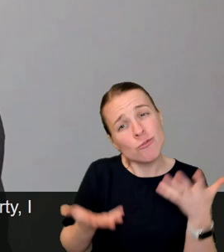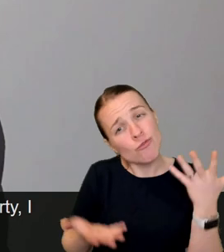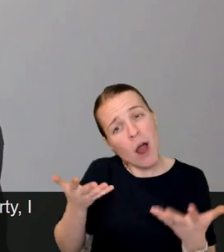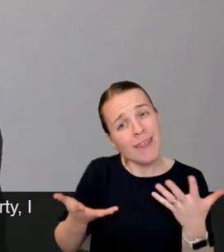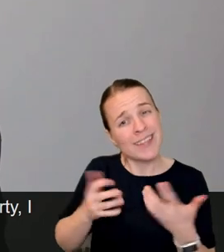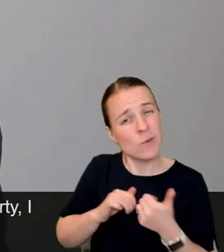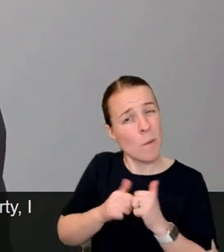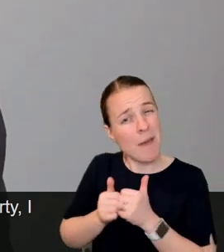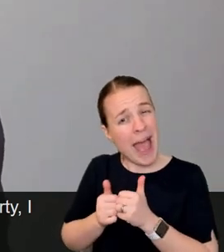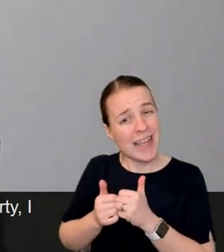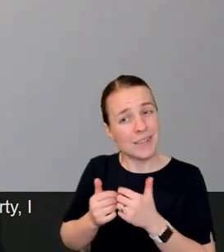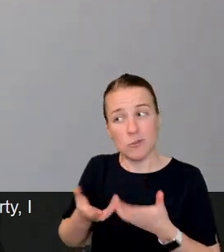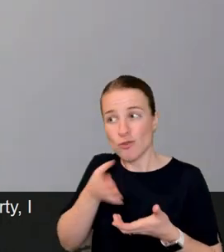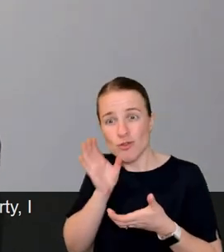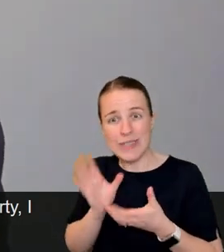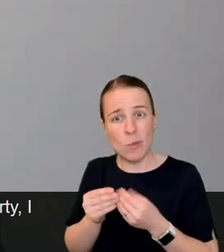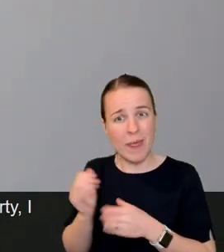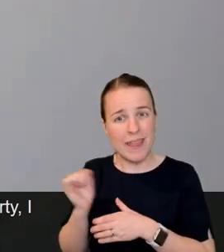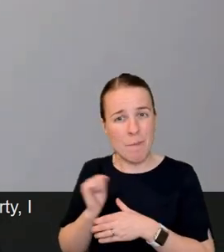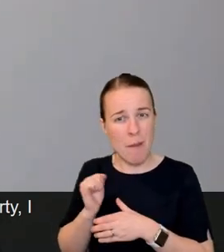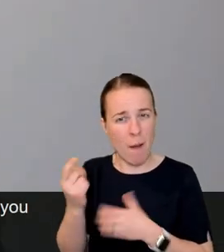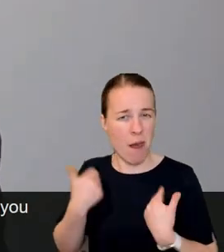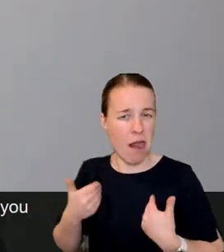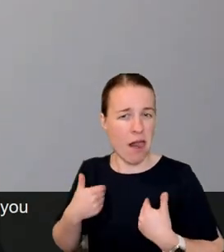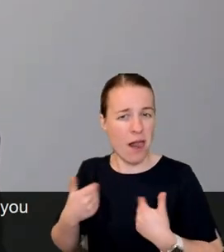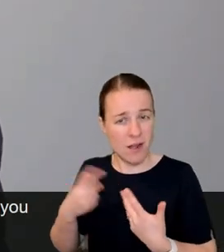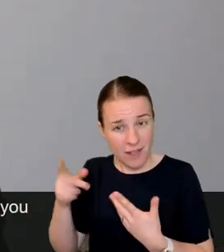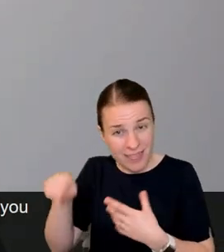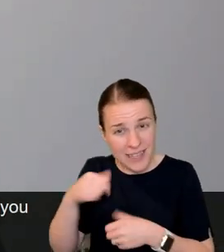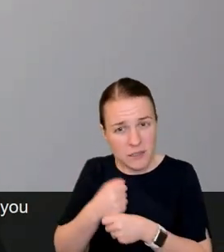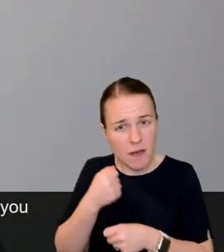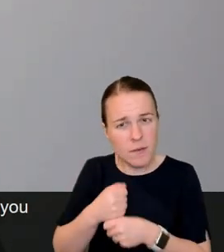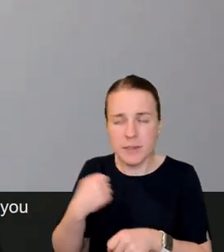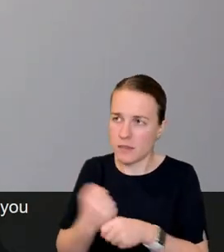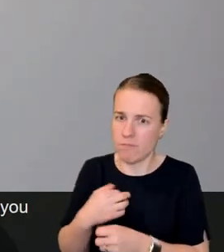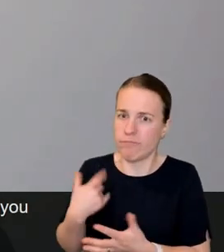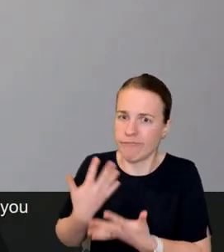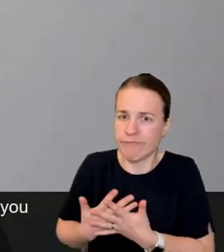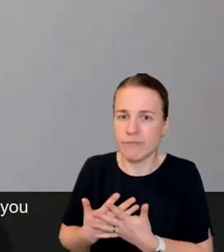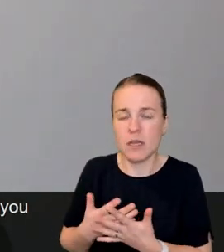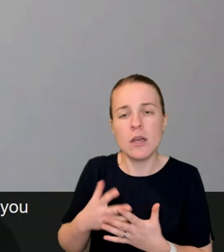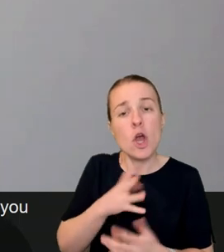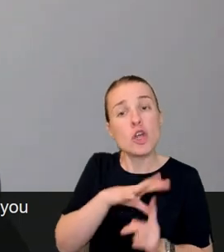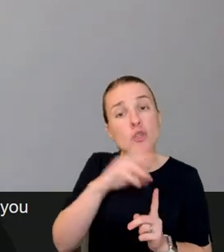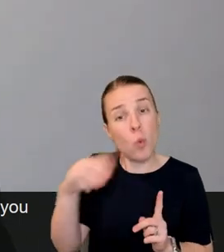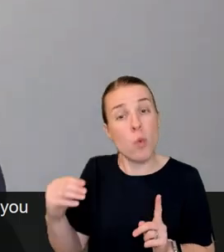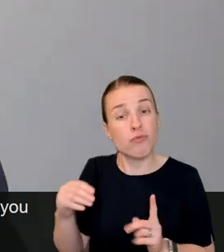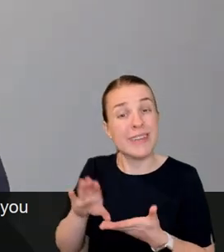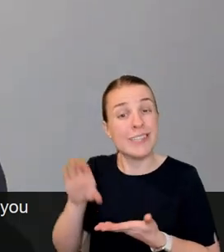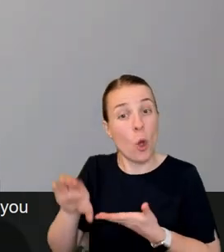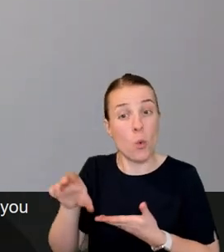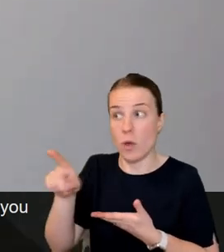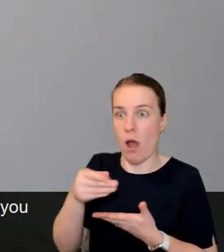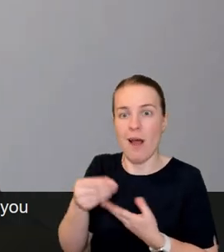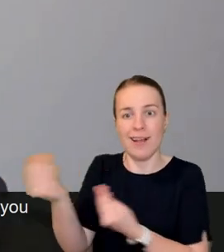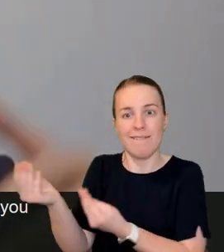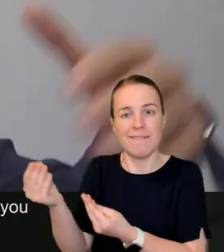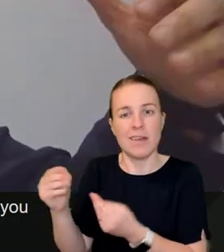drinking with in a pub, like this government has done, and like Tory donors. And I'll tell you this, what helps small businesses